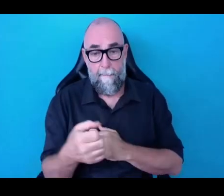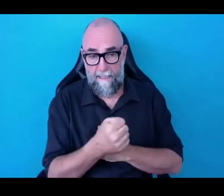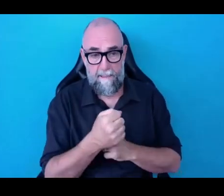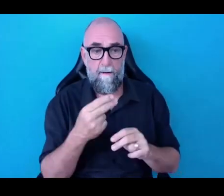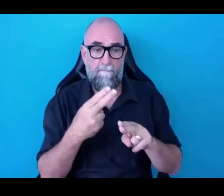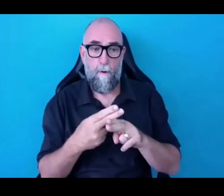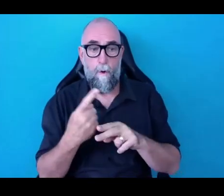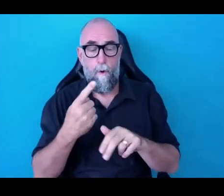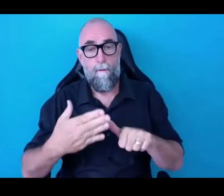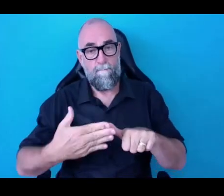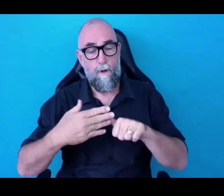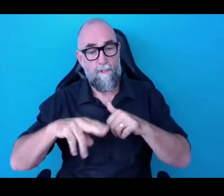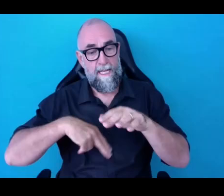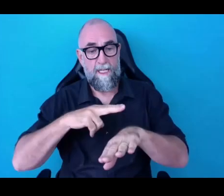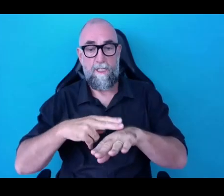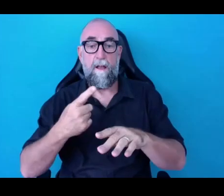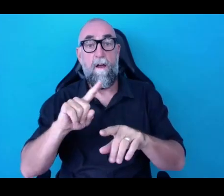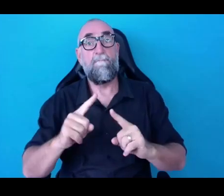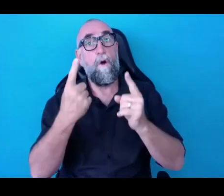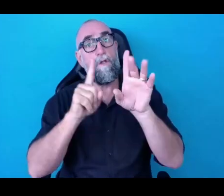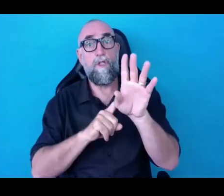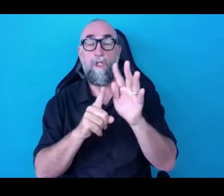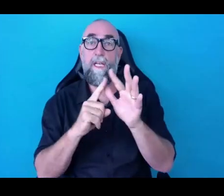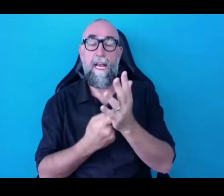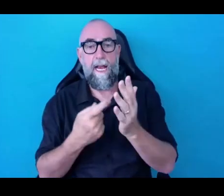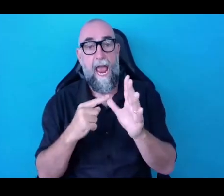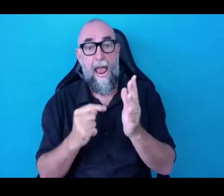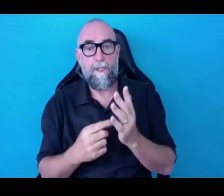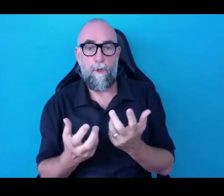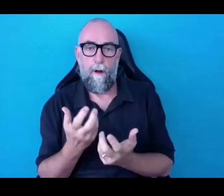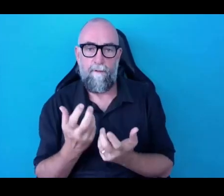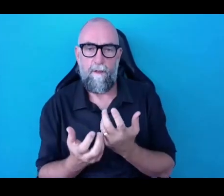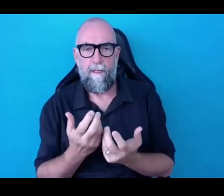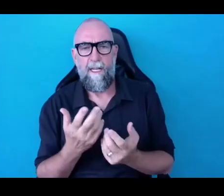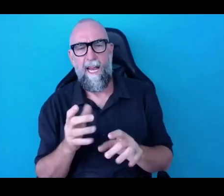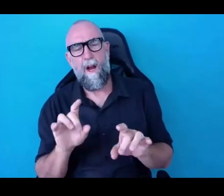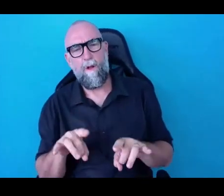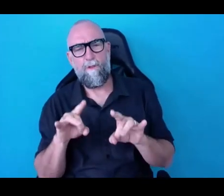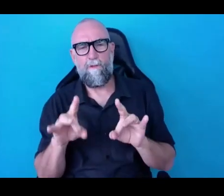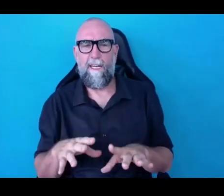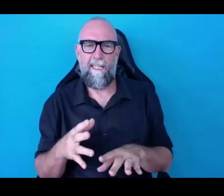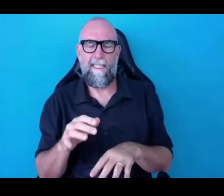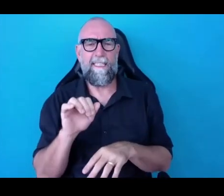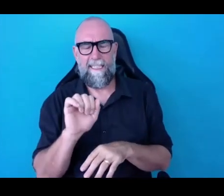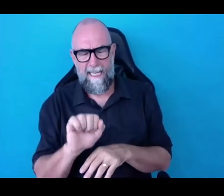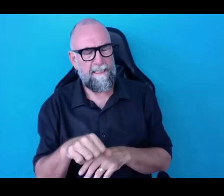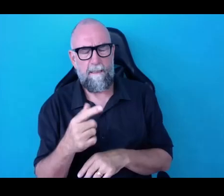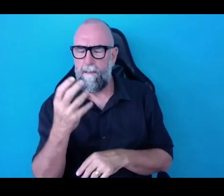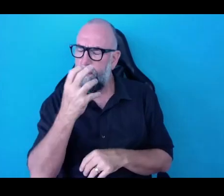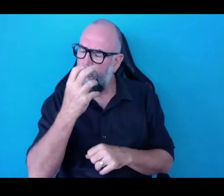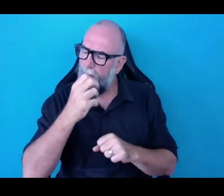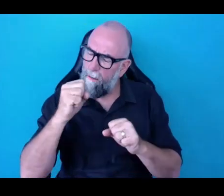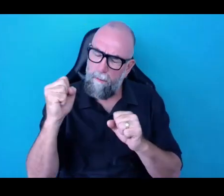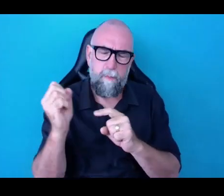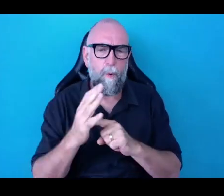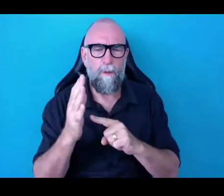really applauded that kind of opportunity for engagement, especially in Australia. Overseas it doesn't matter, but in Australia, particularly when we're looking